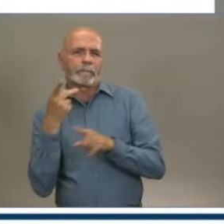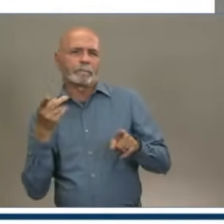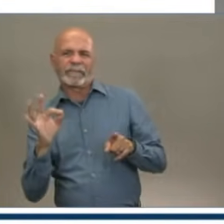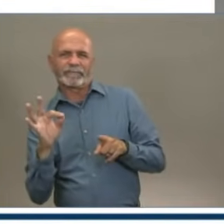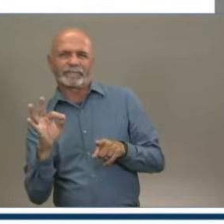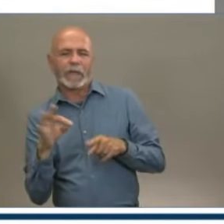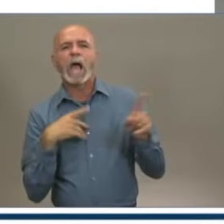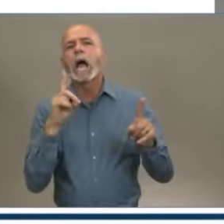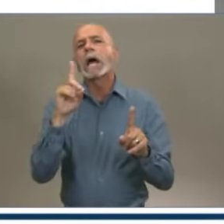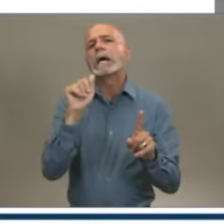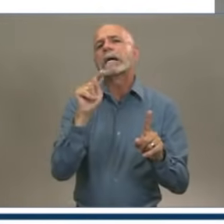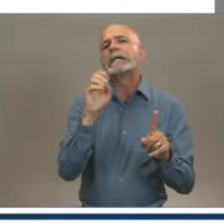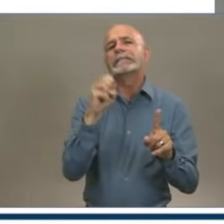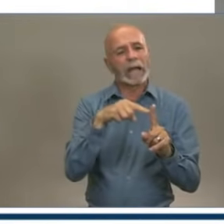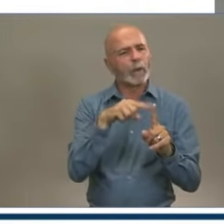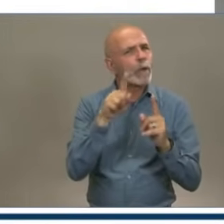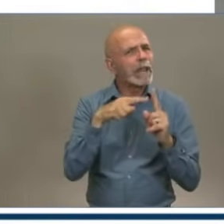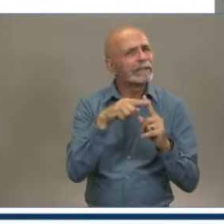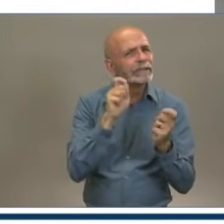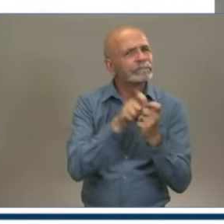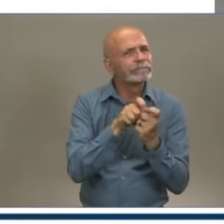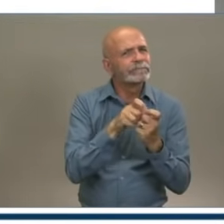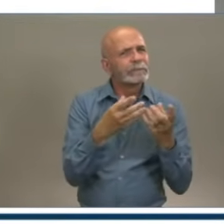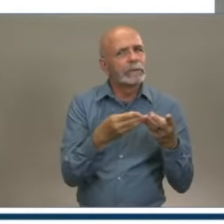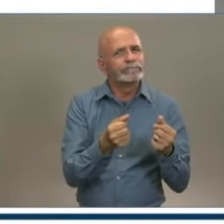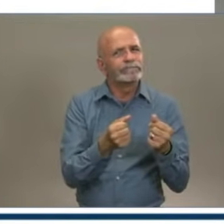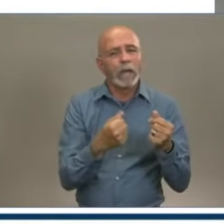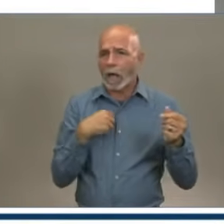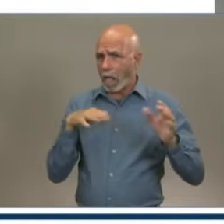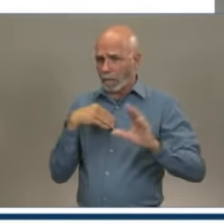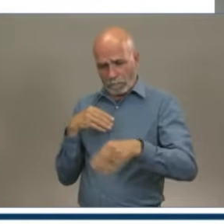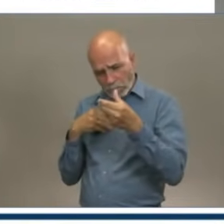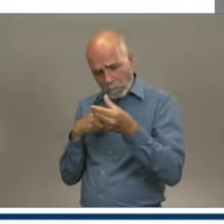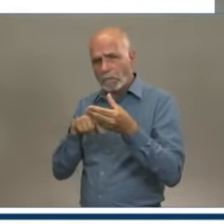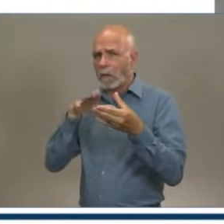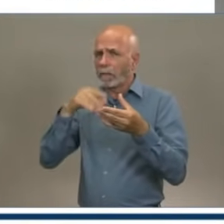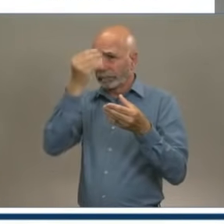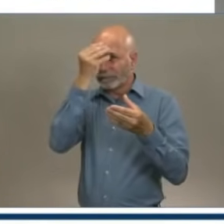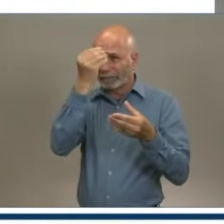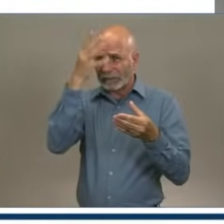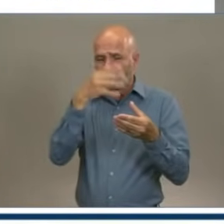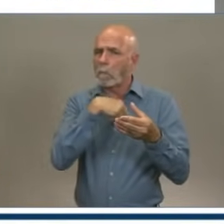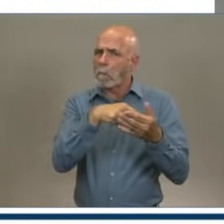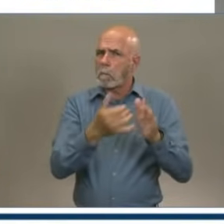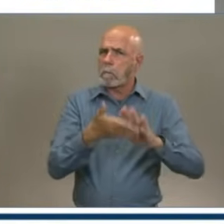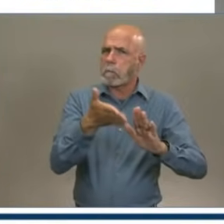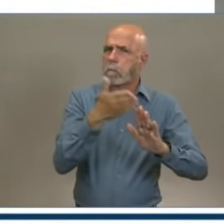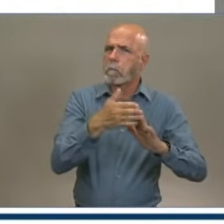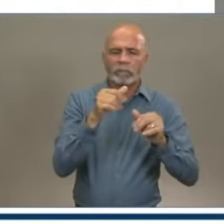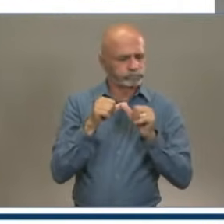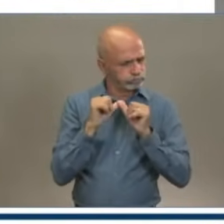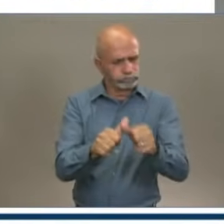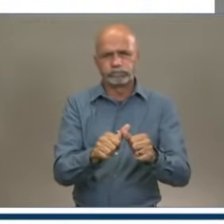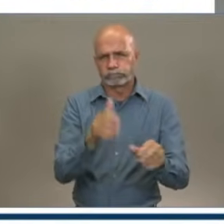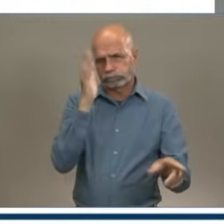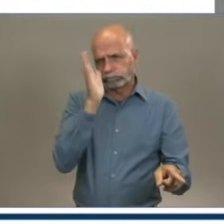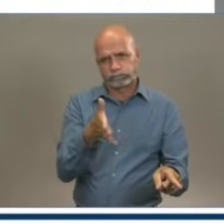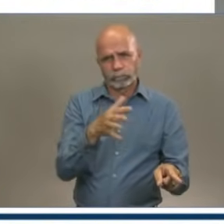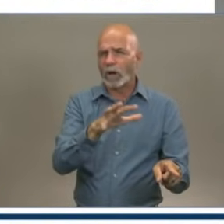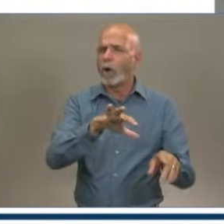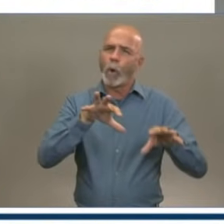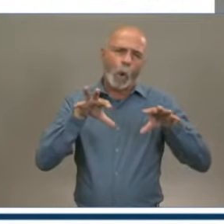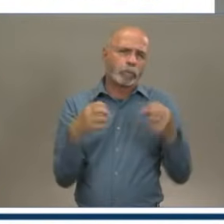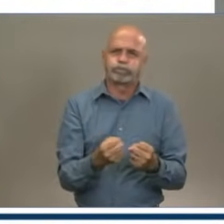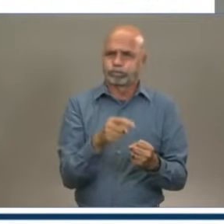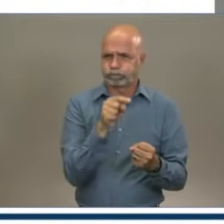exact expiration date. It's fairly robust and long term. We have lots of Moderna right now. That supply is a